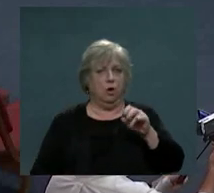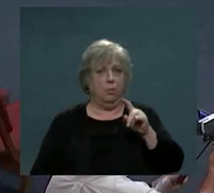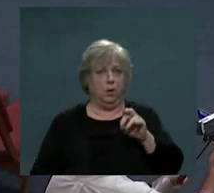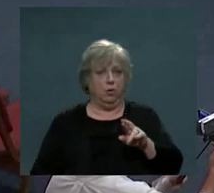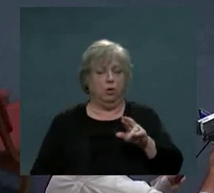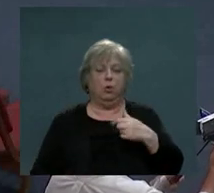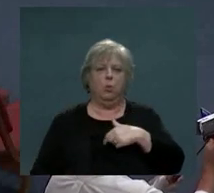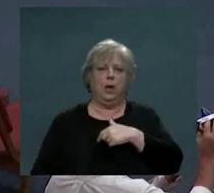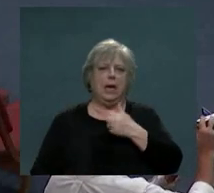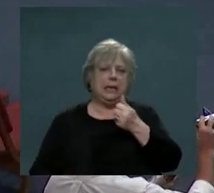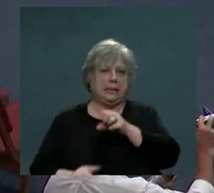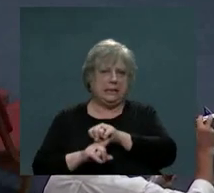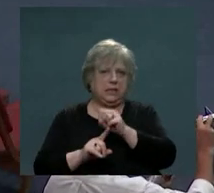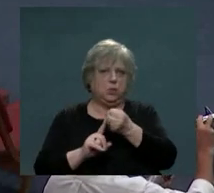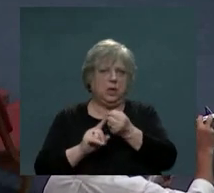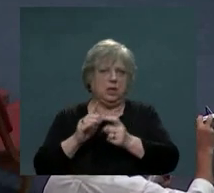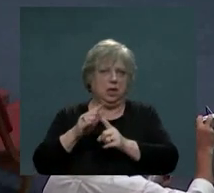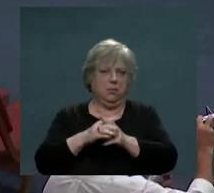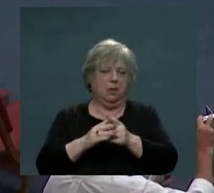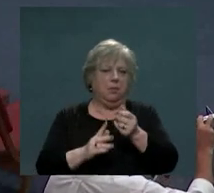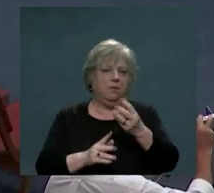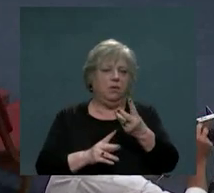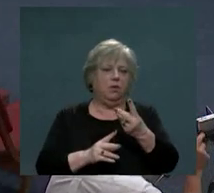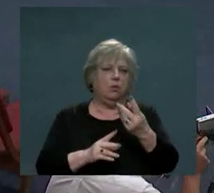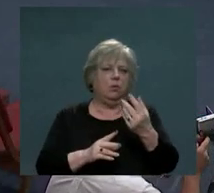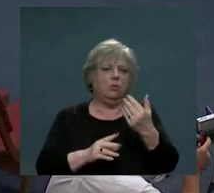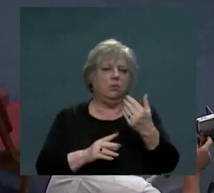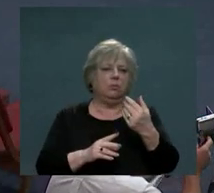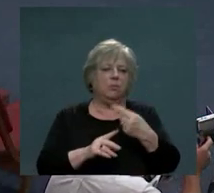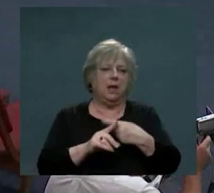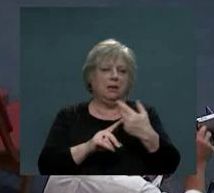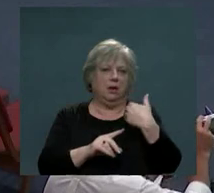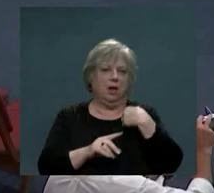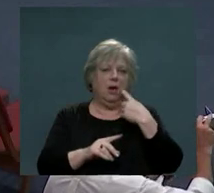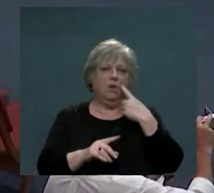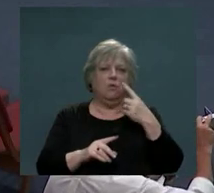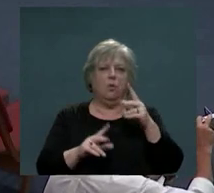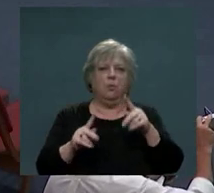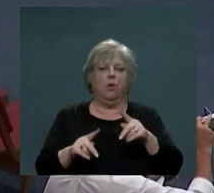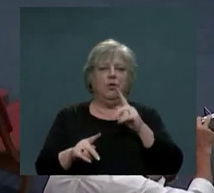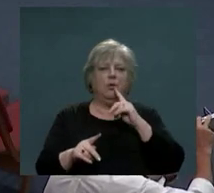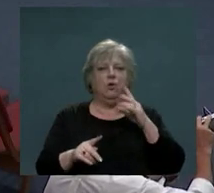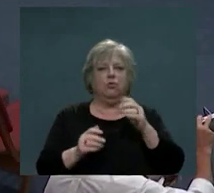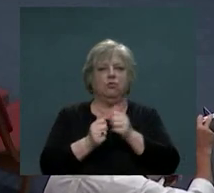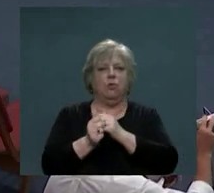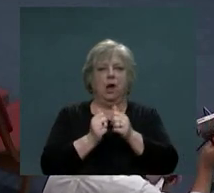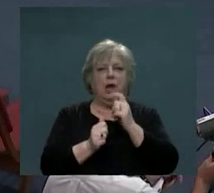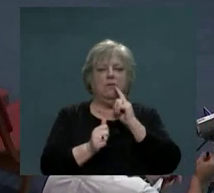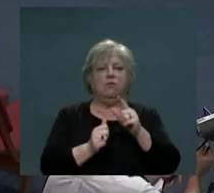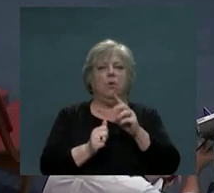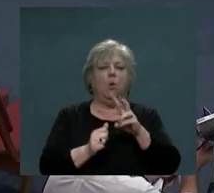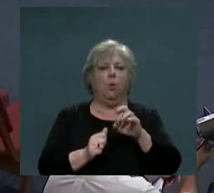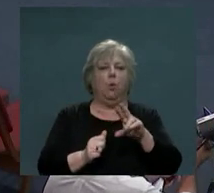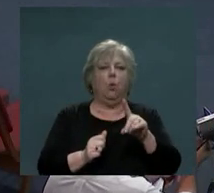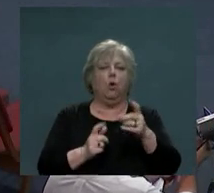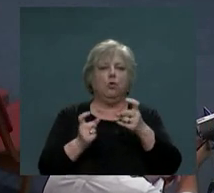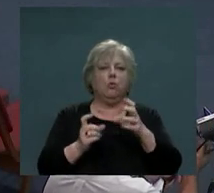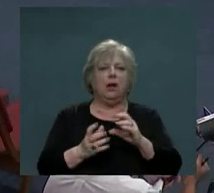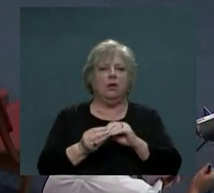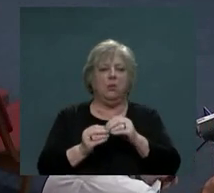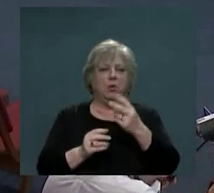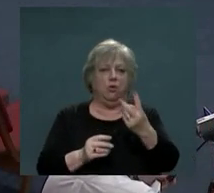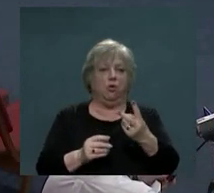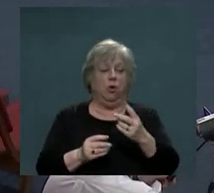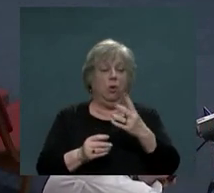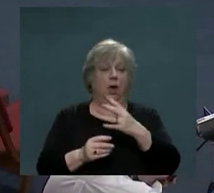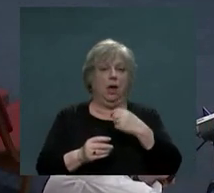ago concerning one of the candidates for city board position number 2. And there has been lots of comments from the public